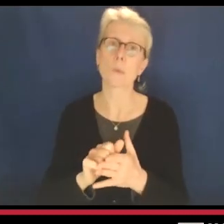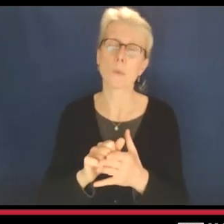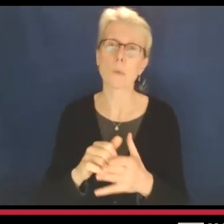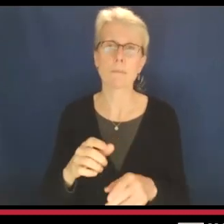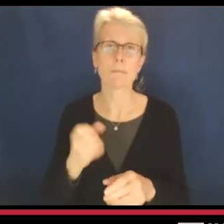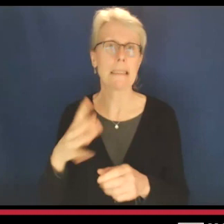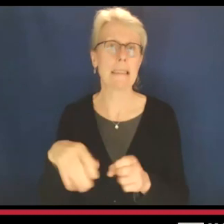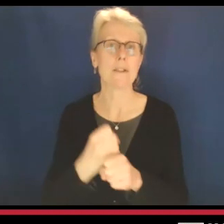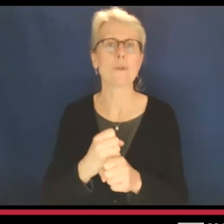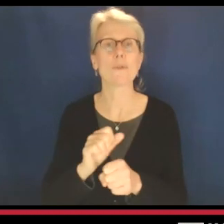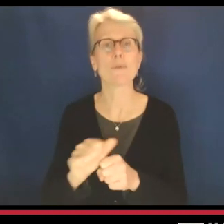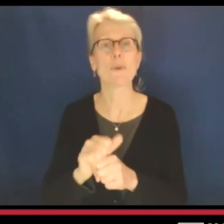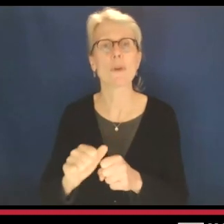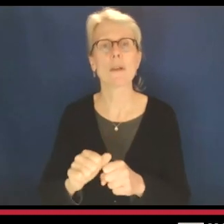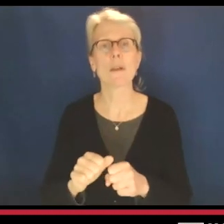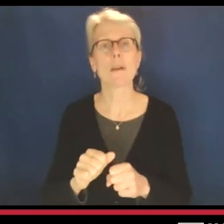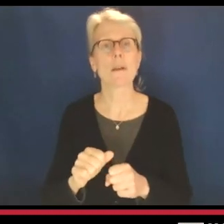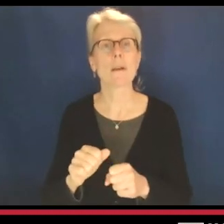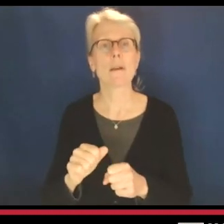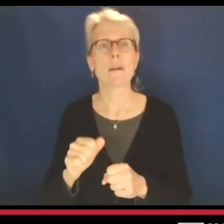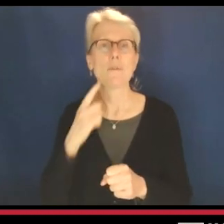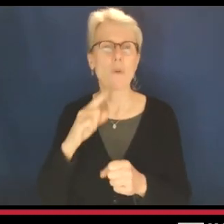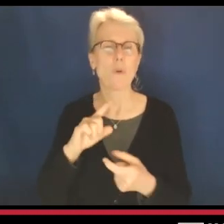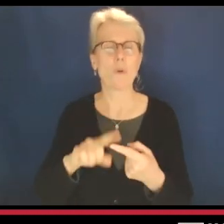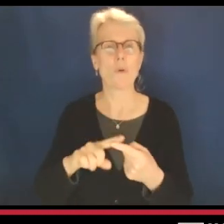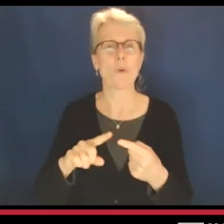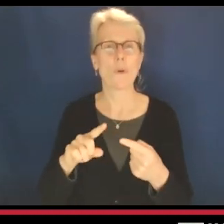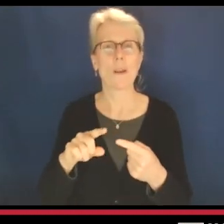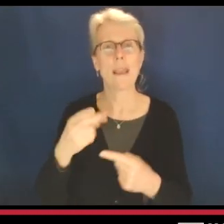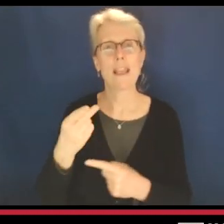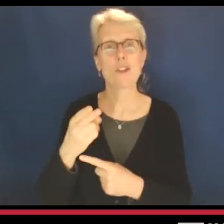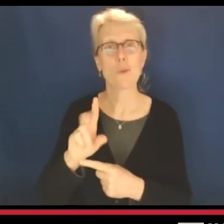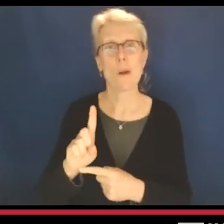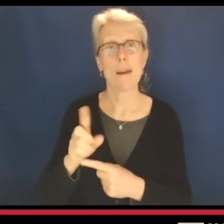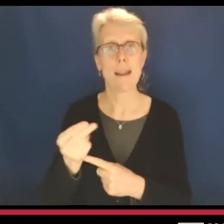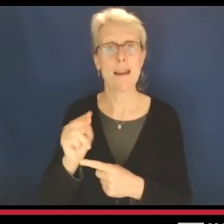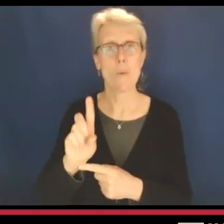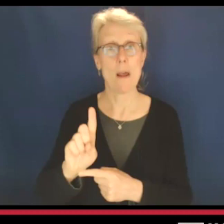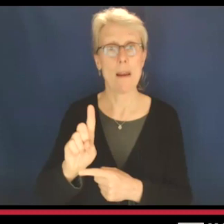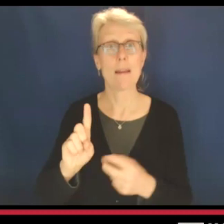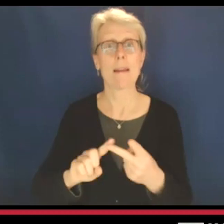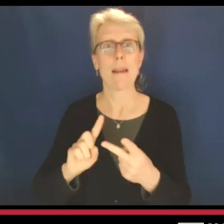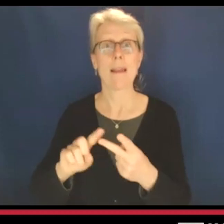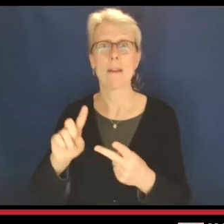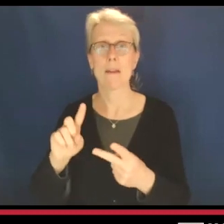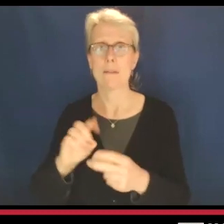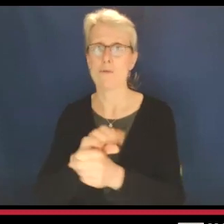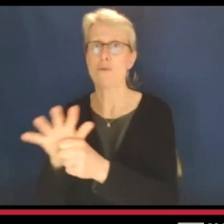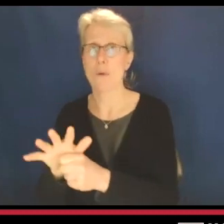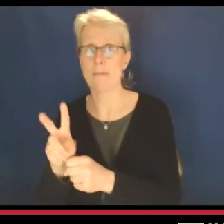respiratory syncytial virus, and then on coronaviruses that people figured out. So it's